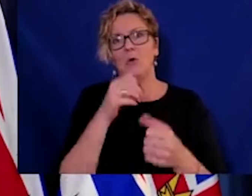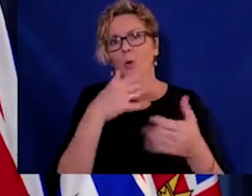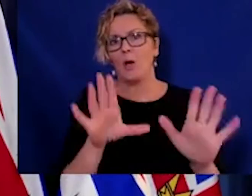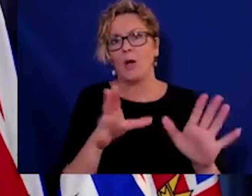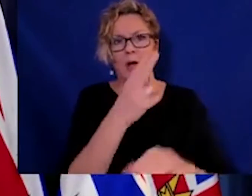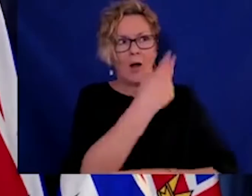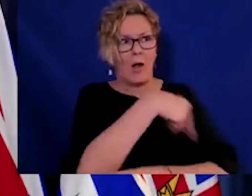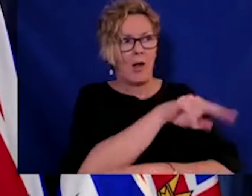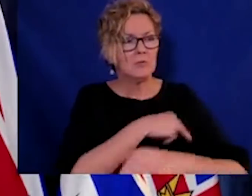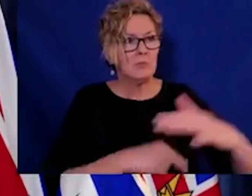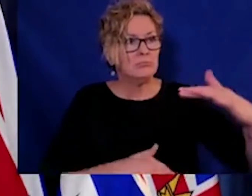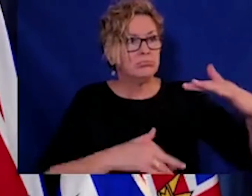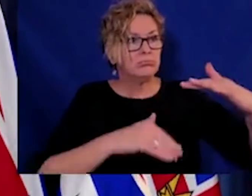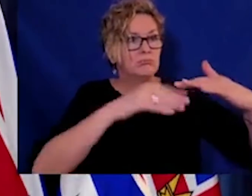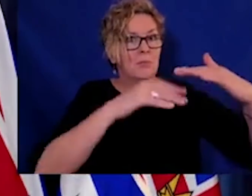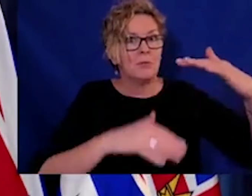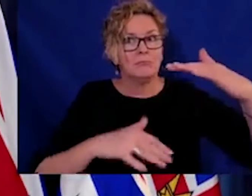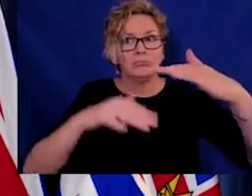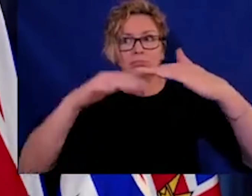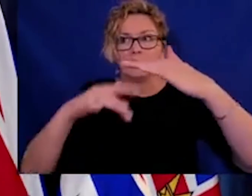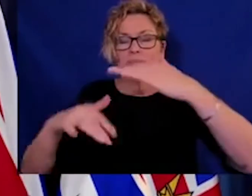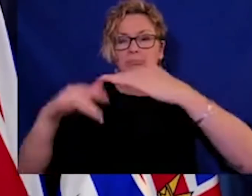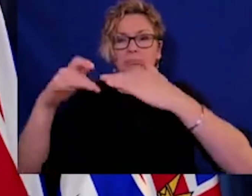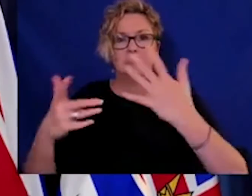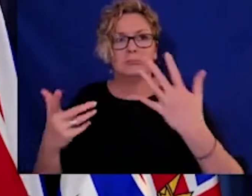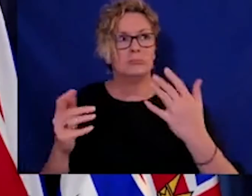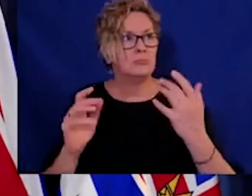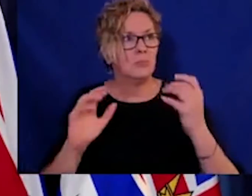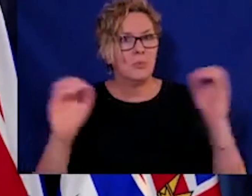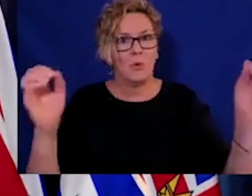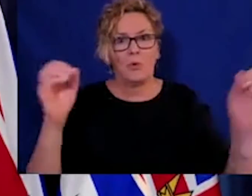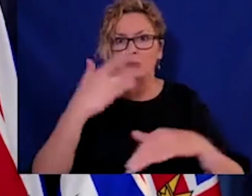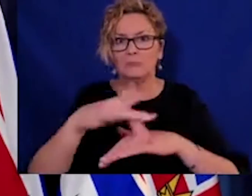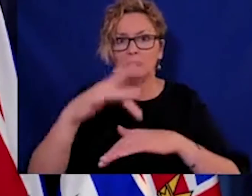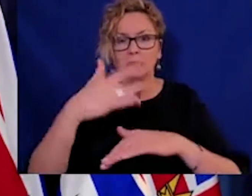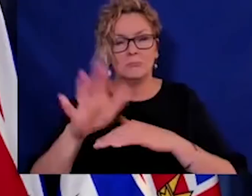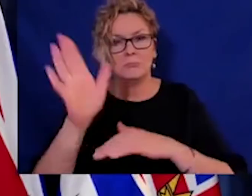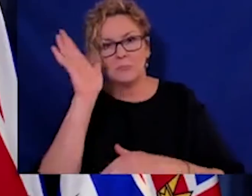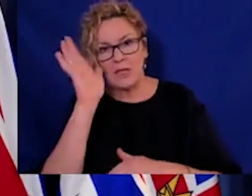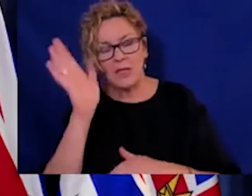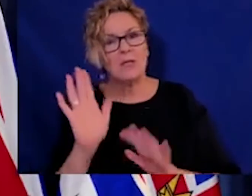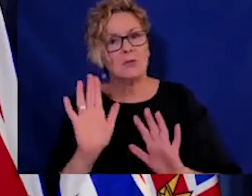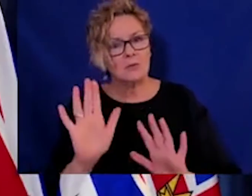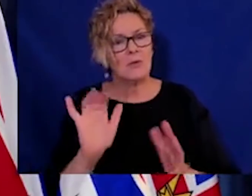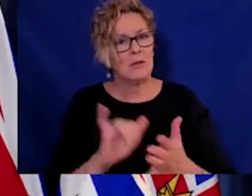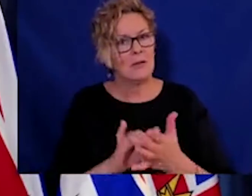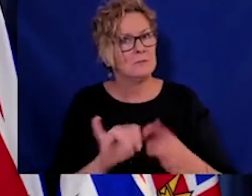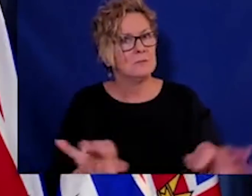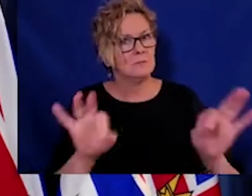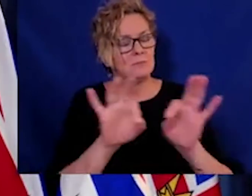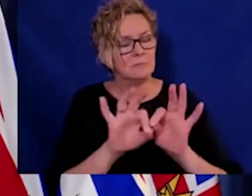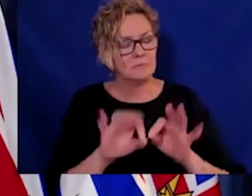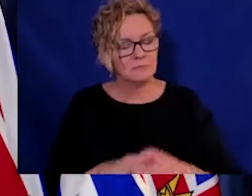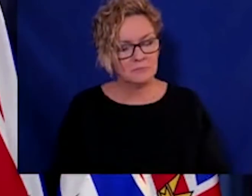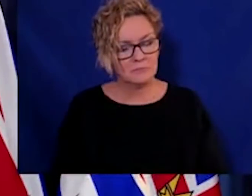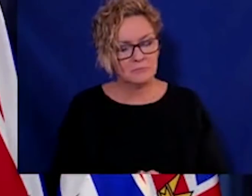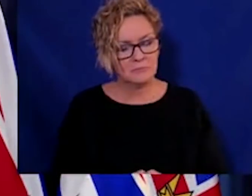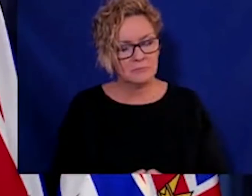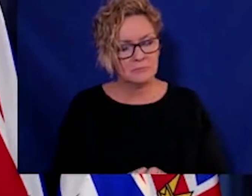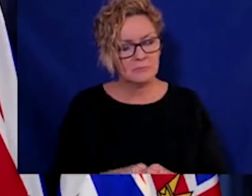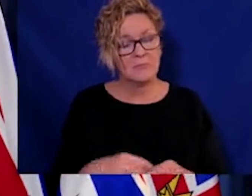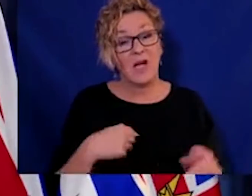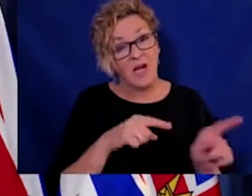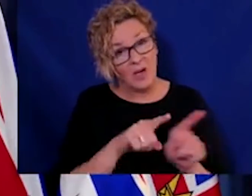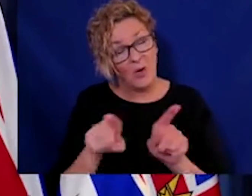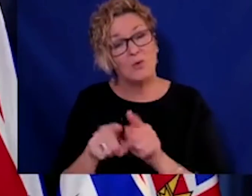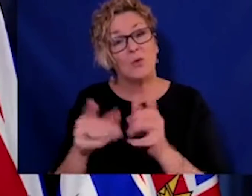healthcare workers. And so that's why it's so important that we all act together to flatten the curve. I wanted to also acknowledge Dr. Ross